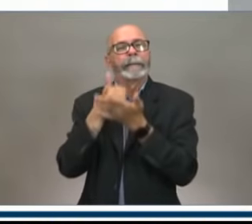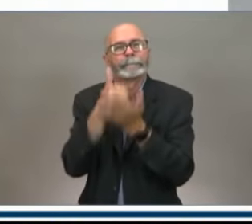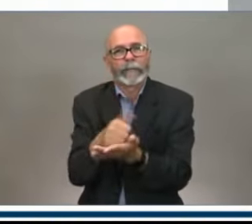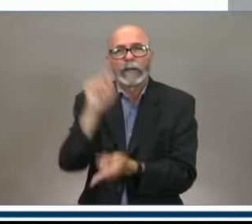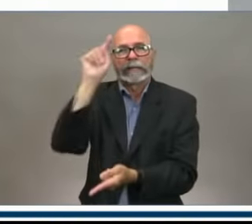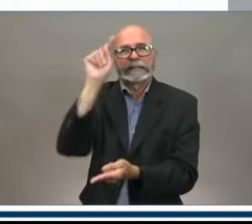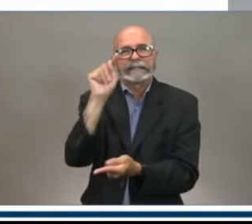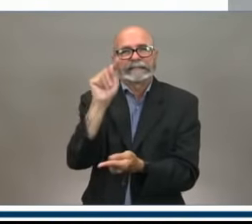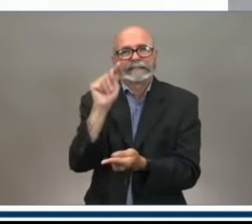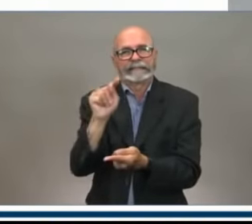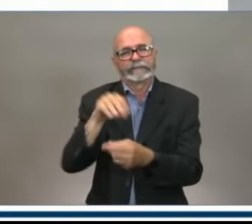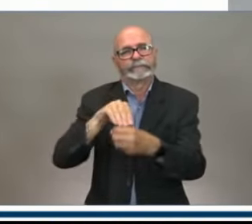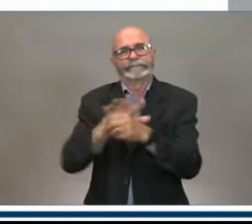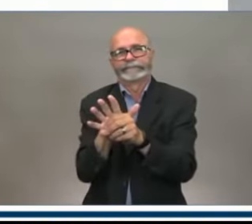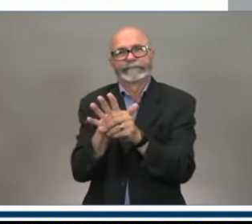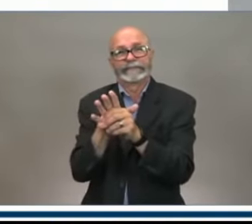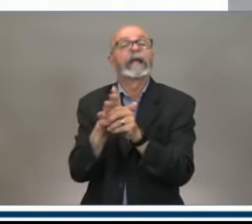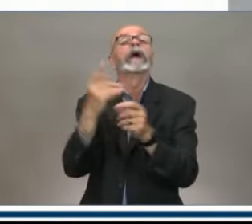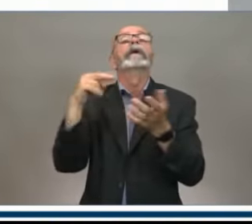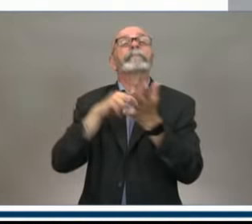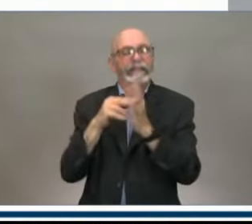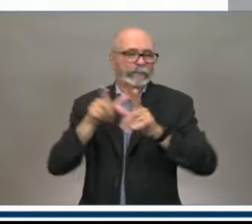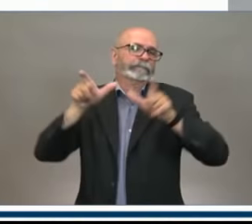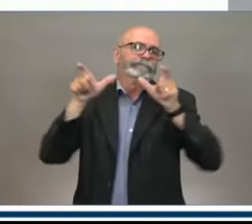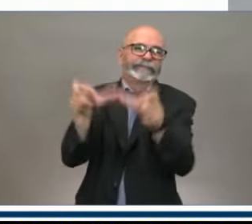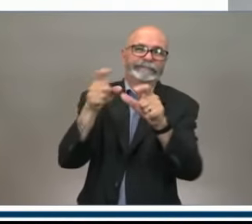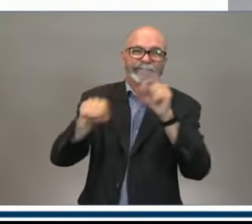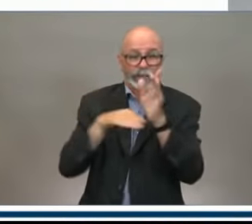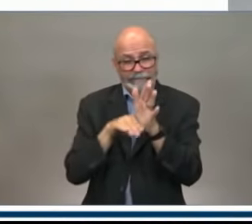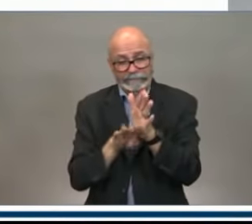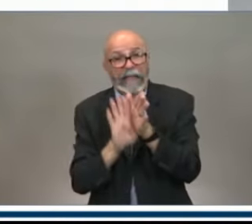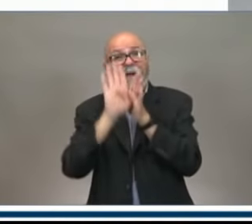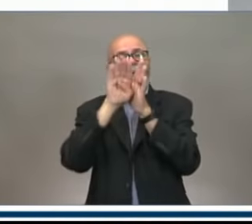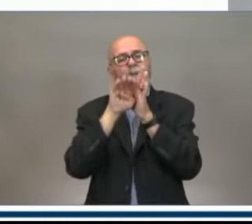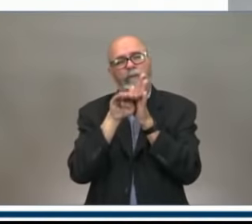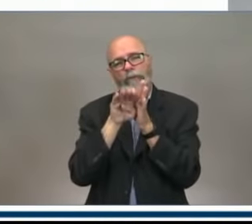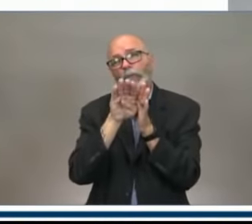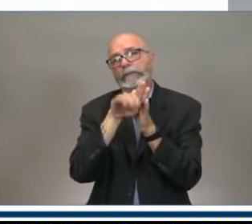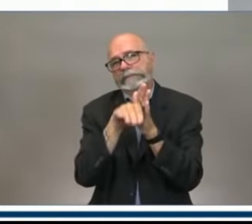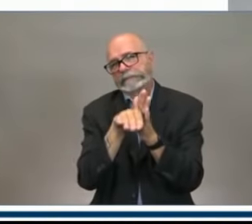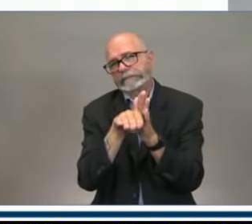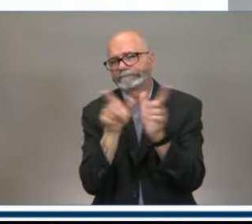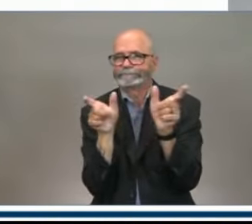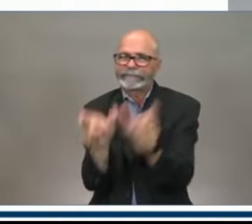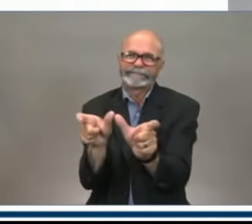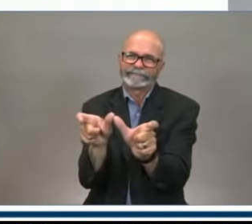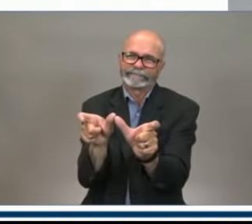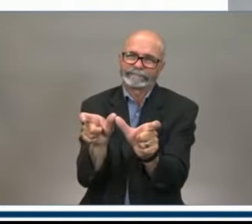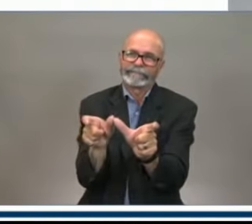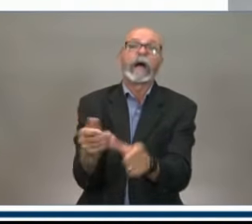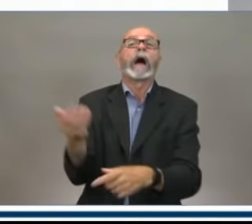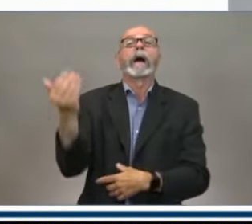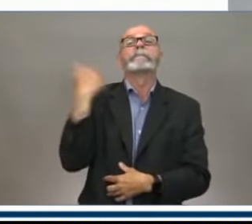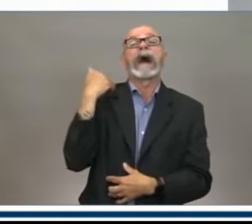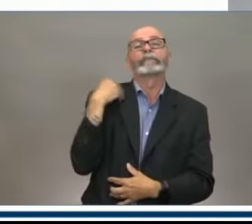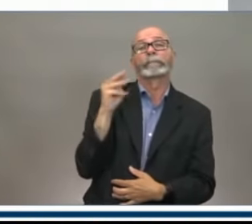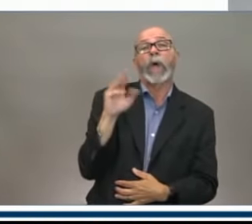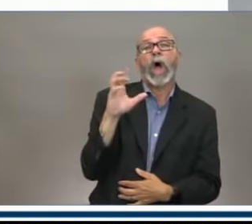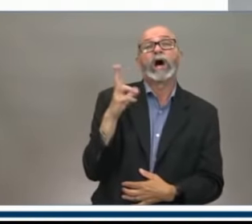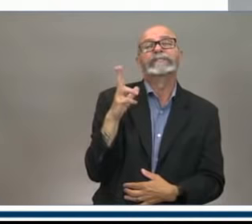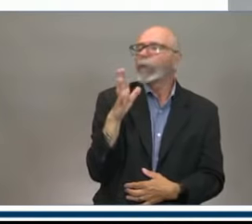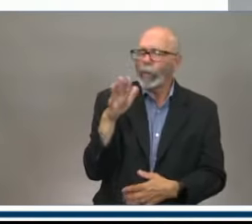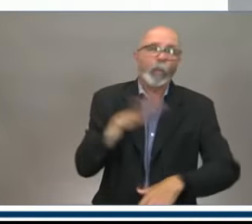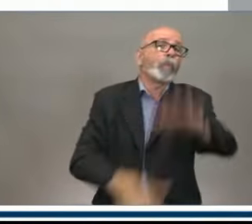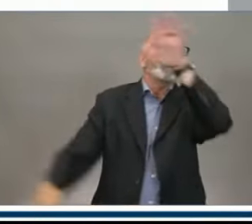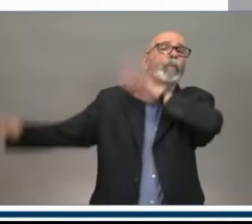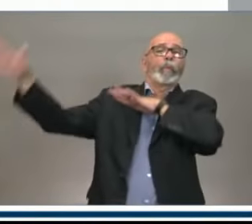happens. But also that we are, when we had to act very quickly back in March, and we kind